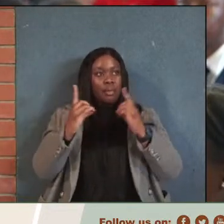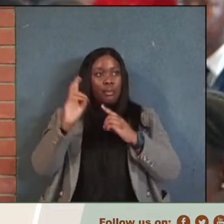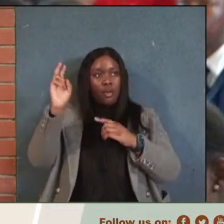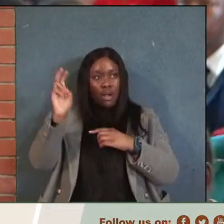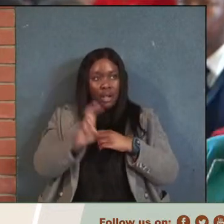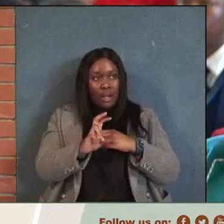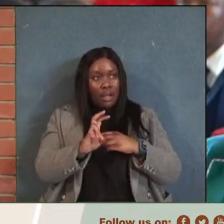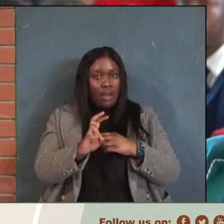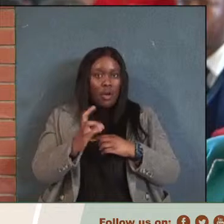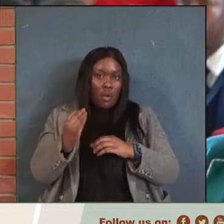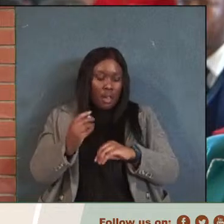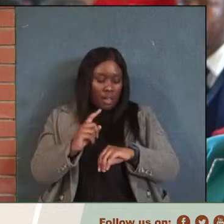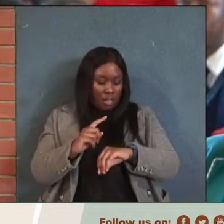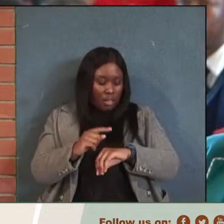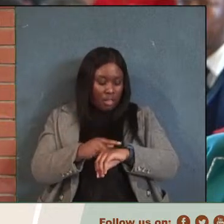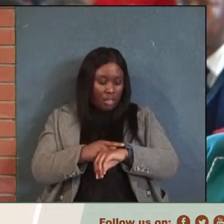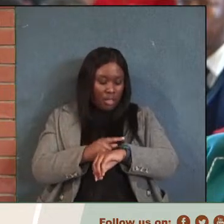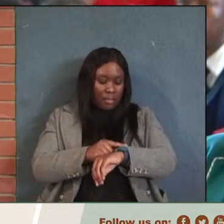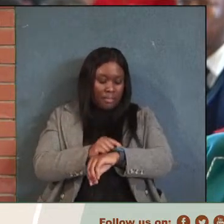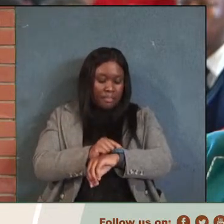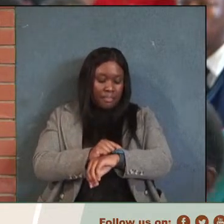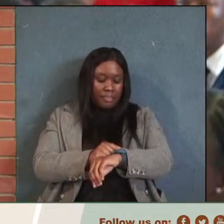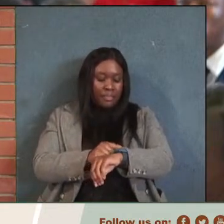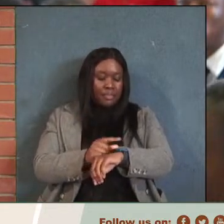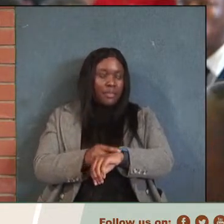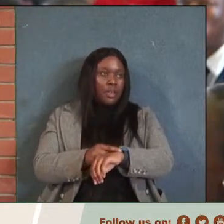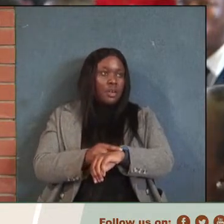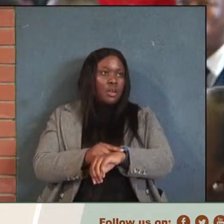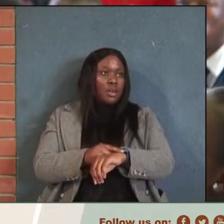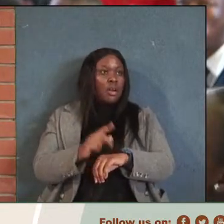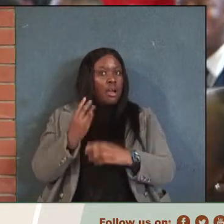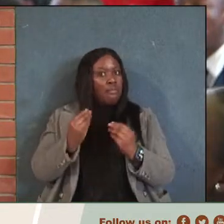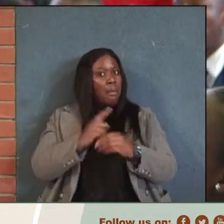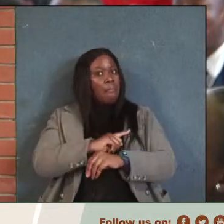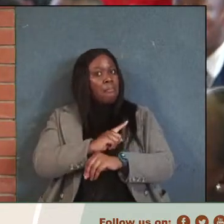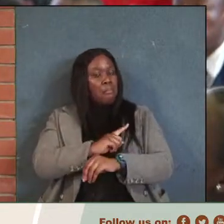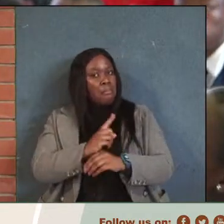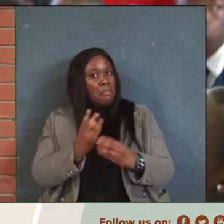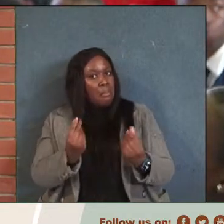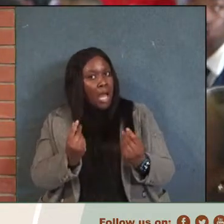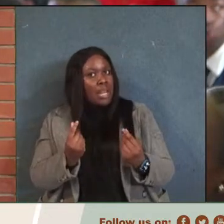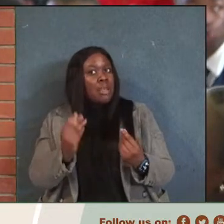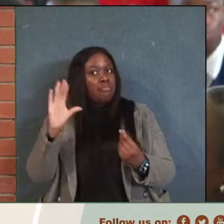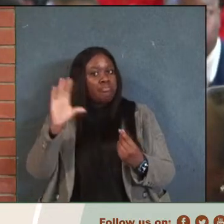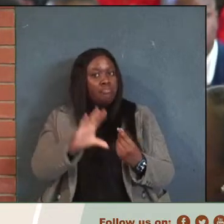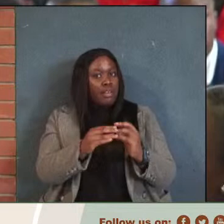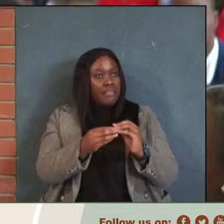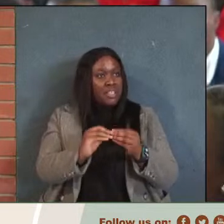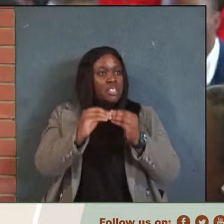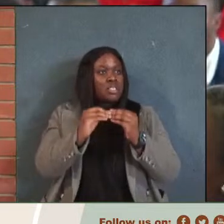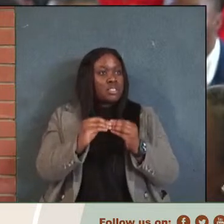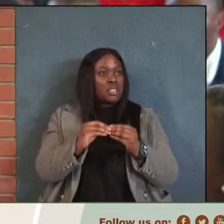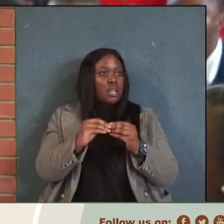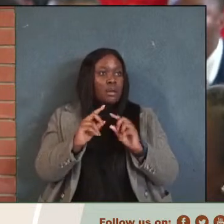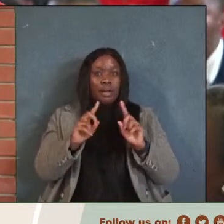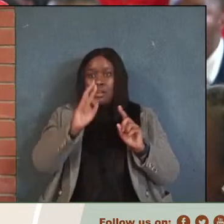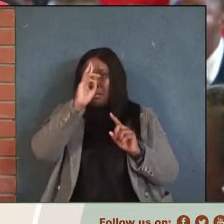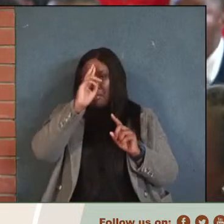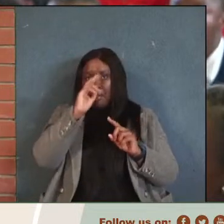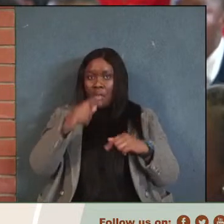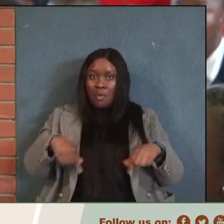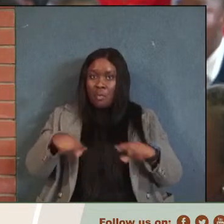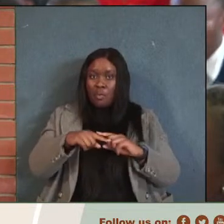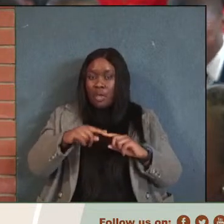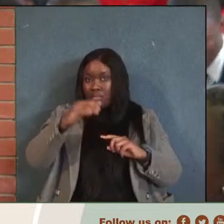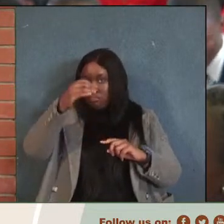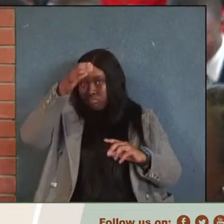in a mall. You have money to renovate the school, you have money to do all of these things, yet you keep forgetting, not all of us is academically